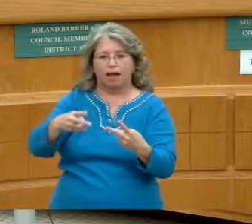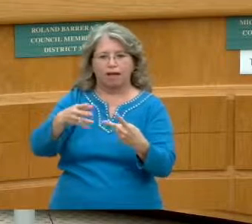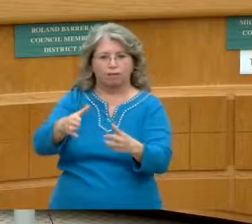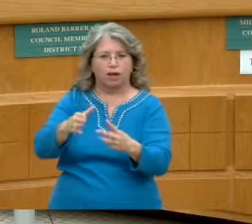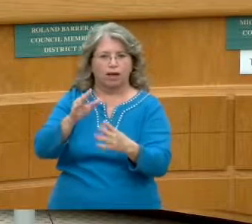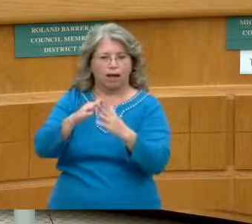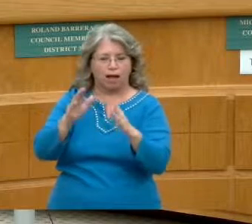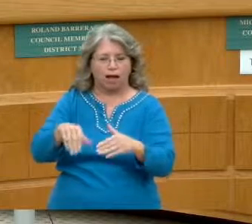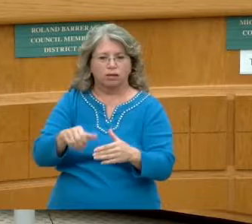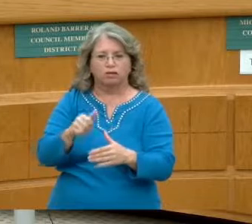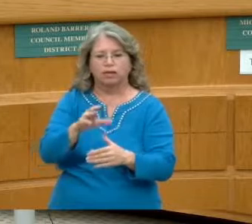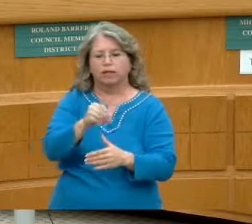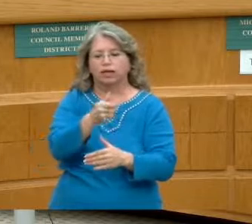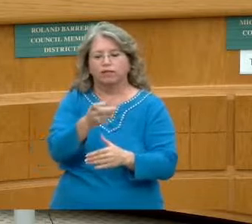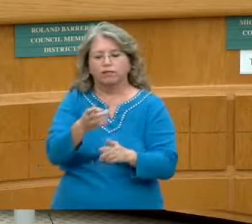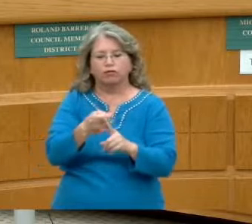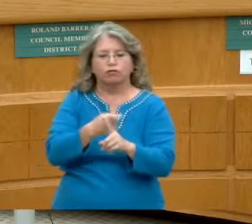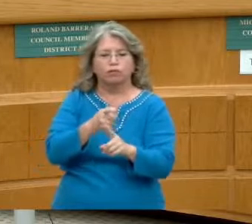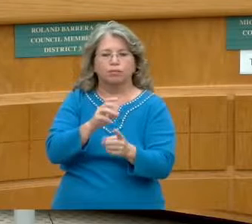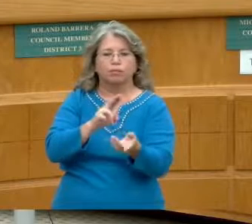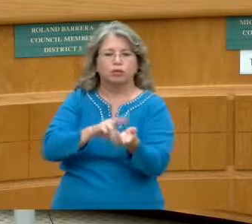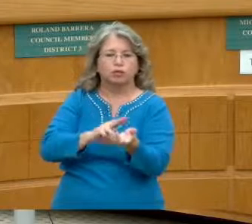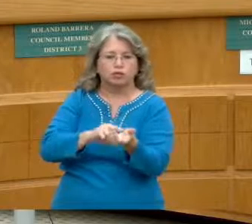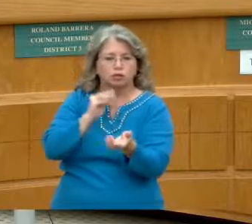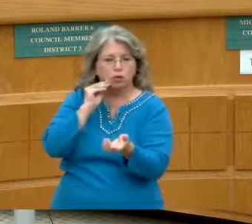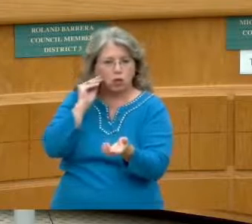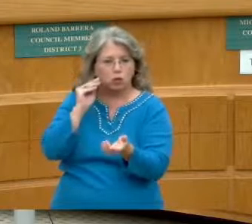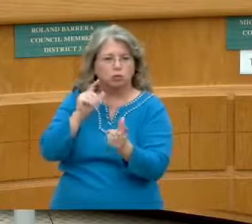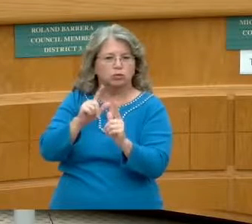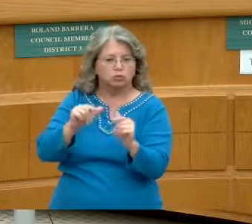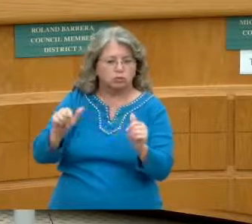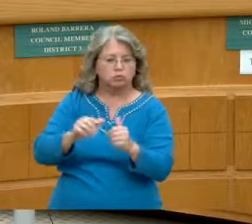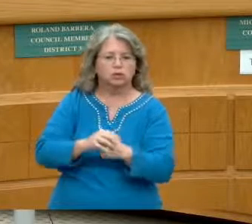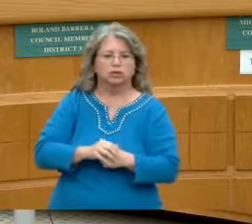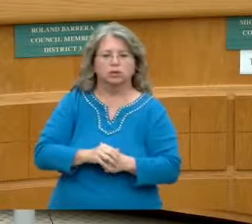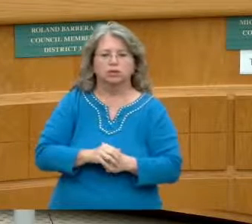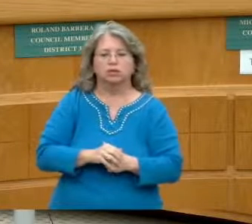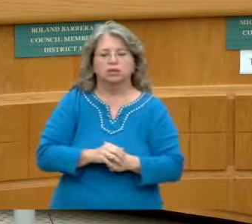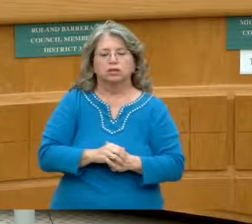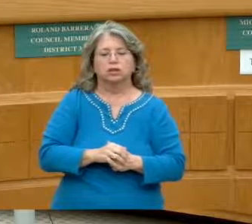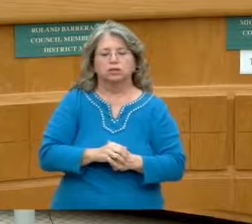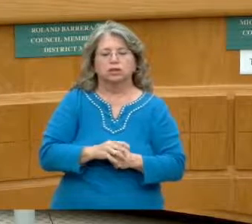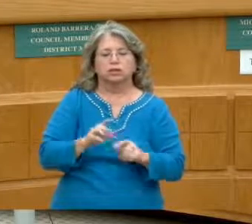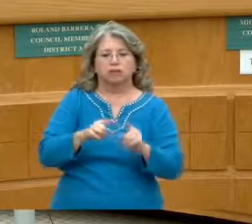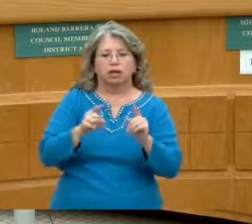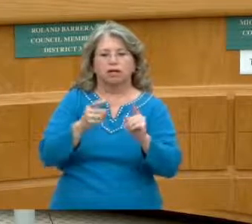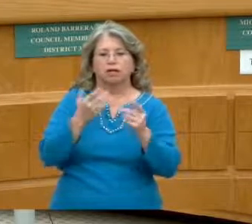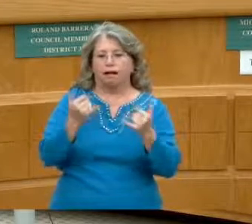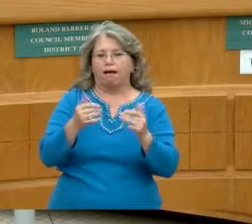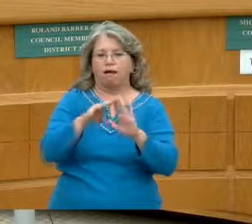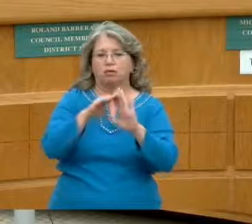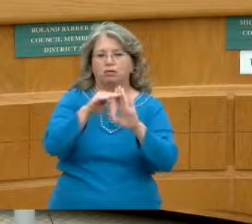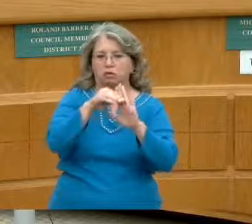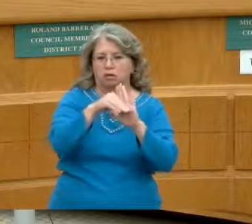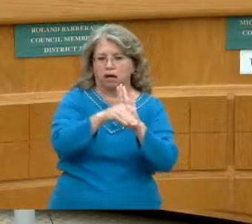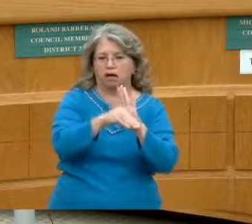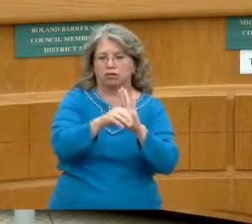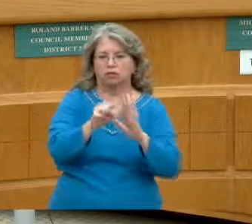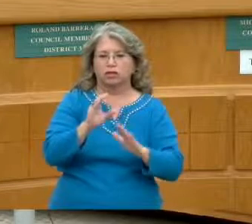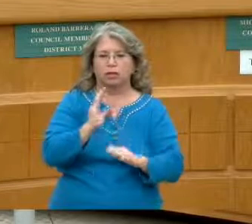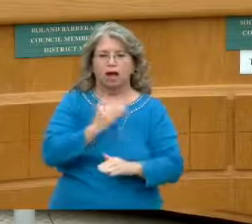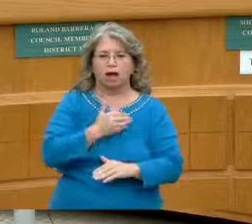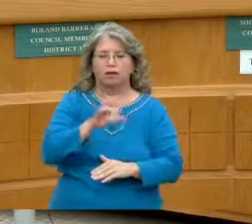senior centers. But since that time, it's dropping significantly, and our 7-day average cases